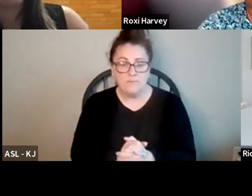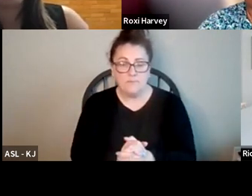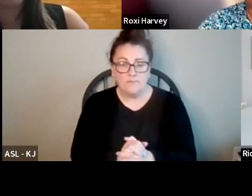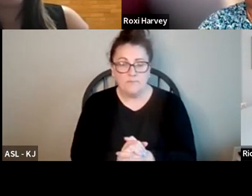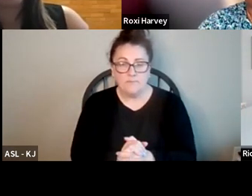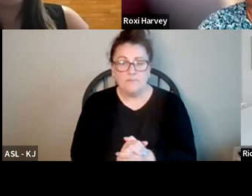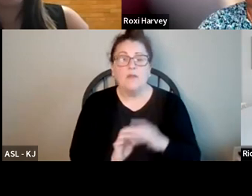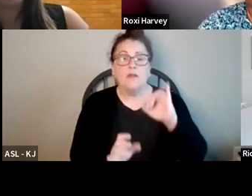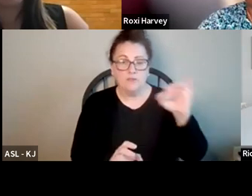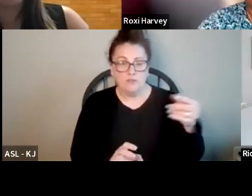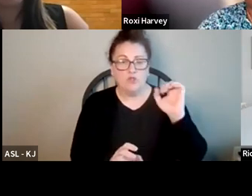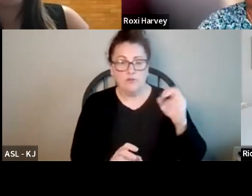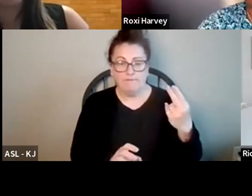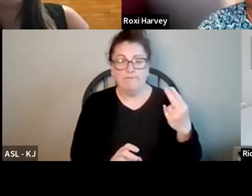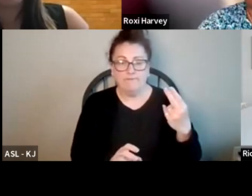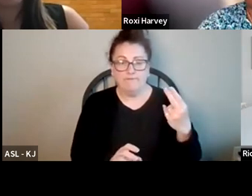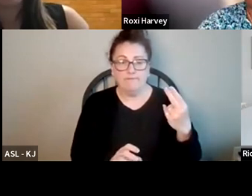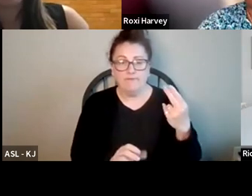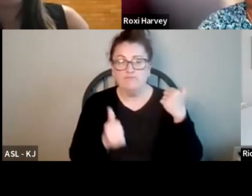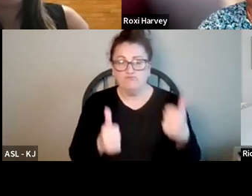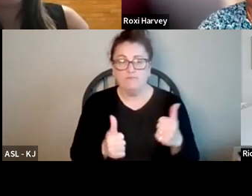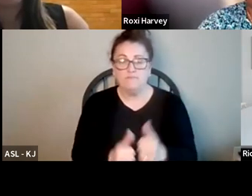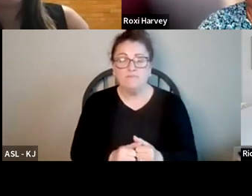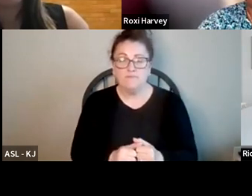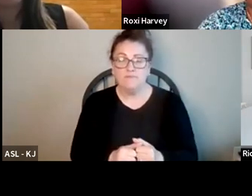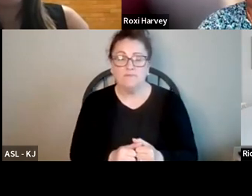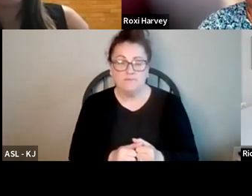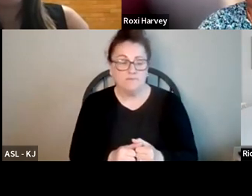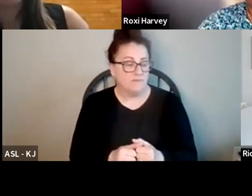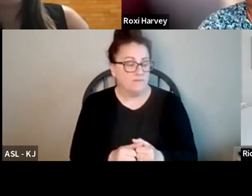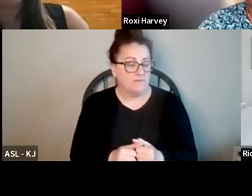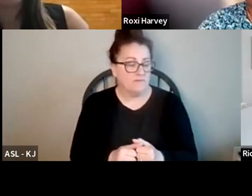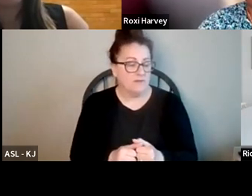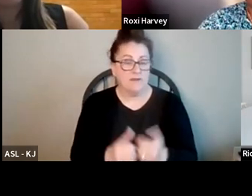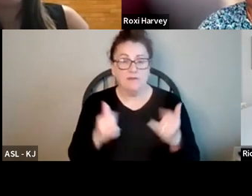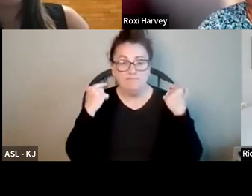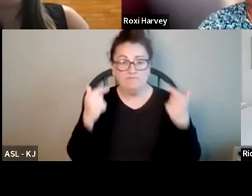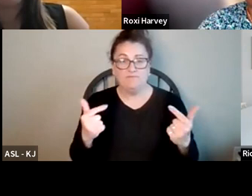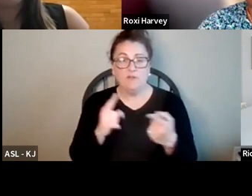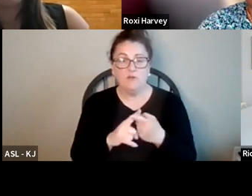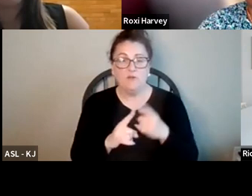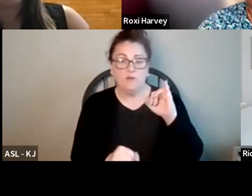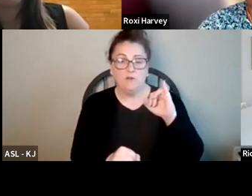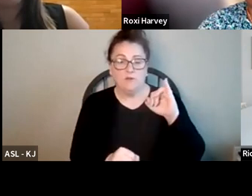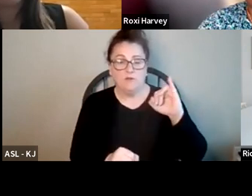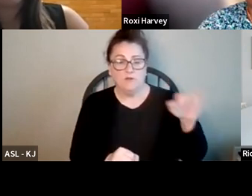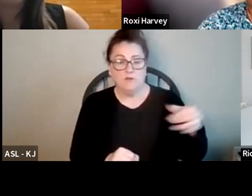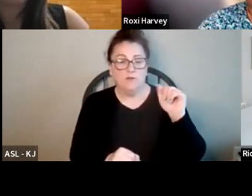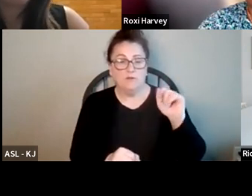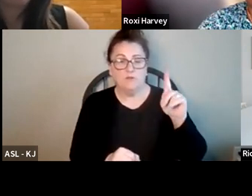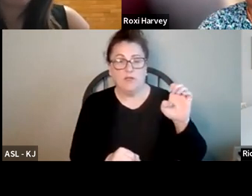Oh, there's Joseph. Okay, terrific. So I will then turn this over to Jake.